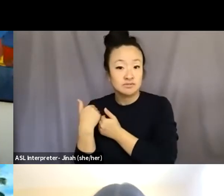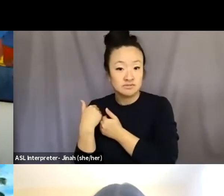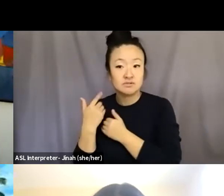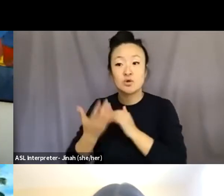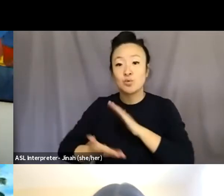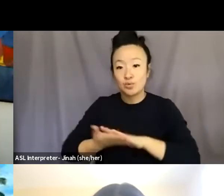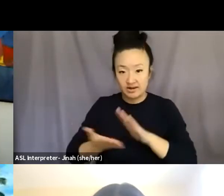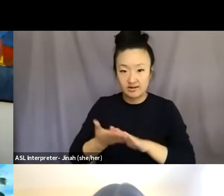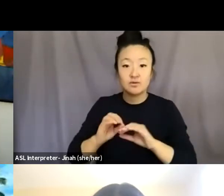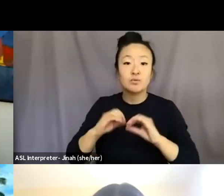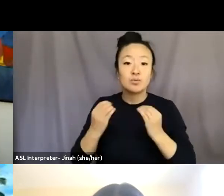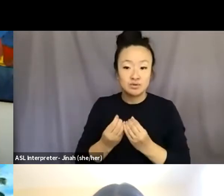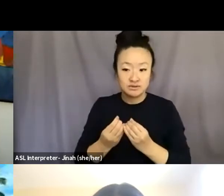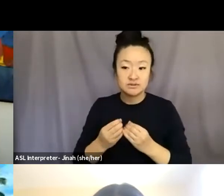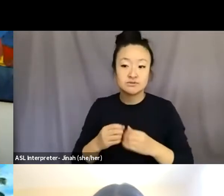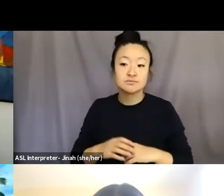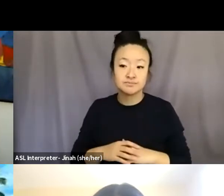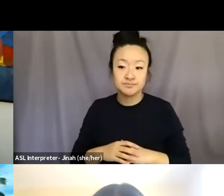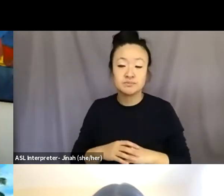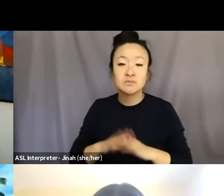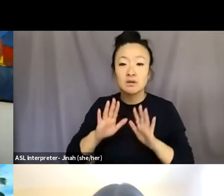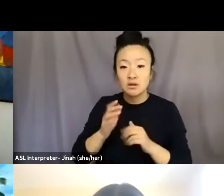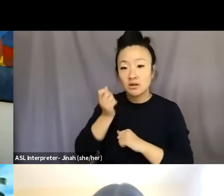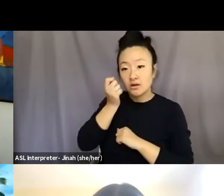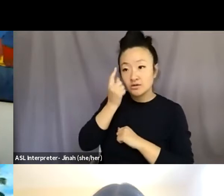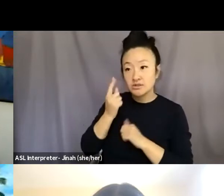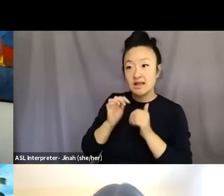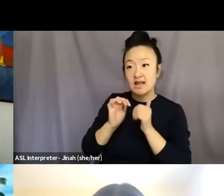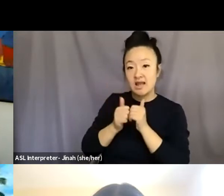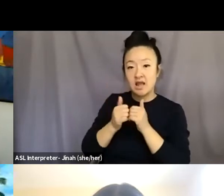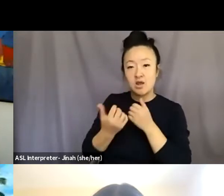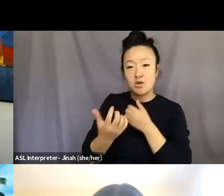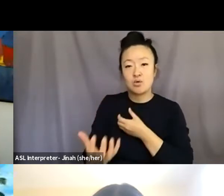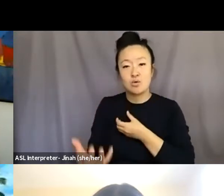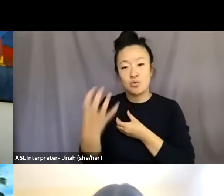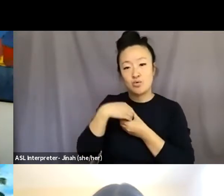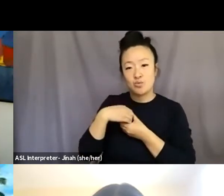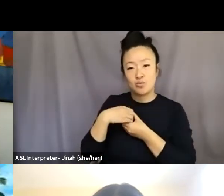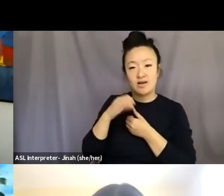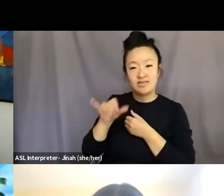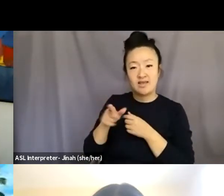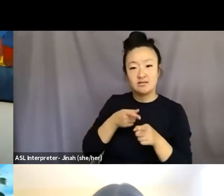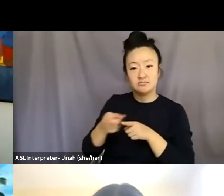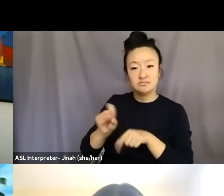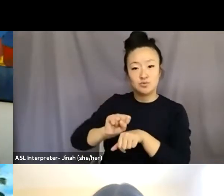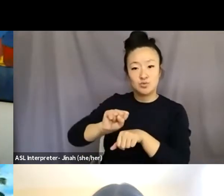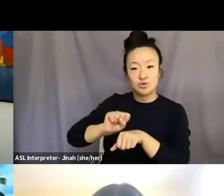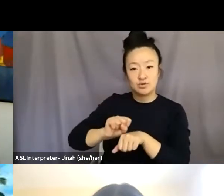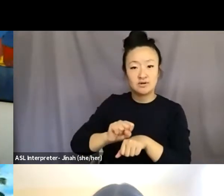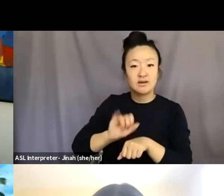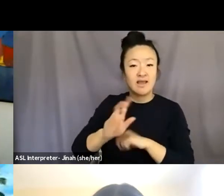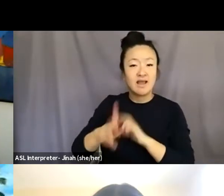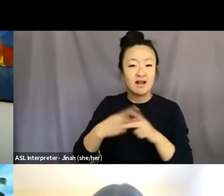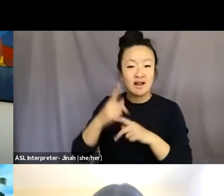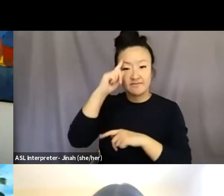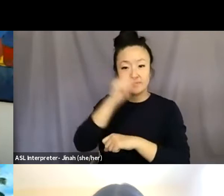running an organization and understanding how to incorporate that work into that kind of